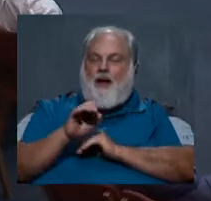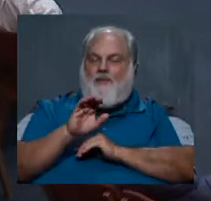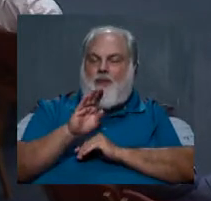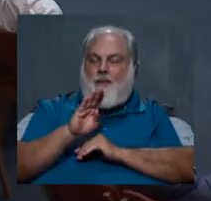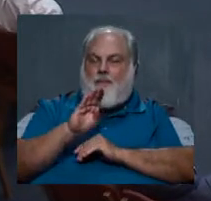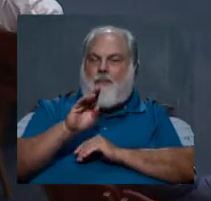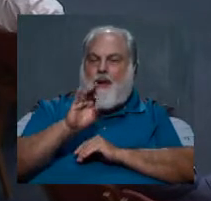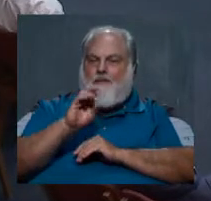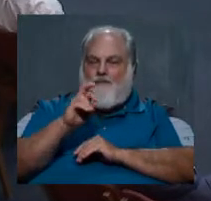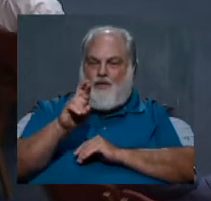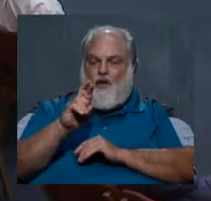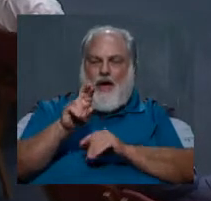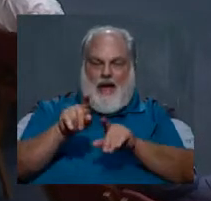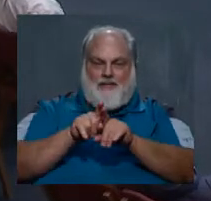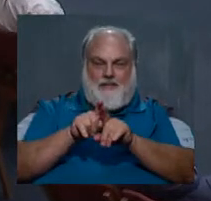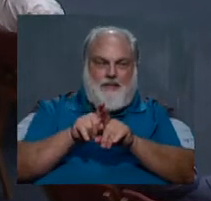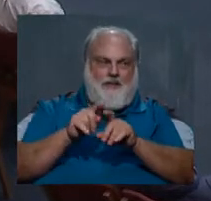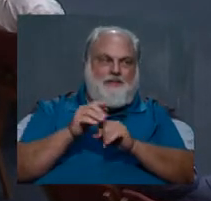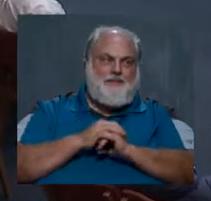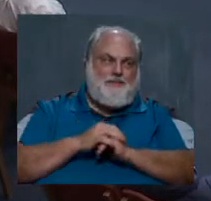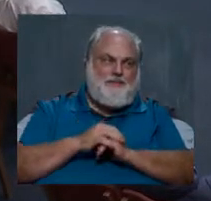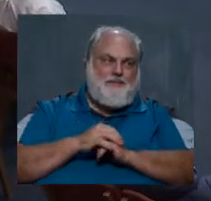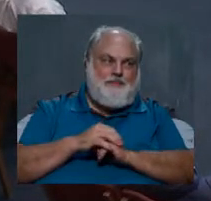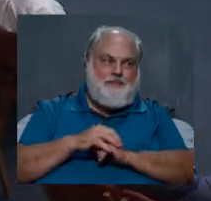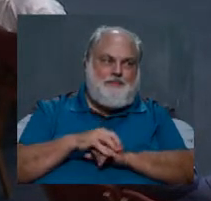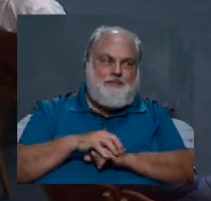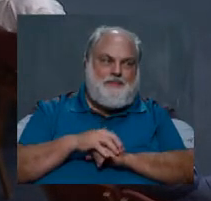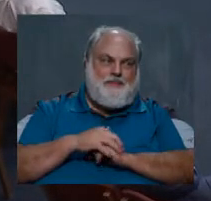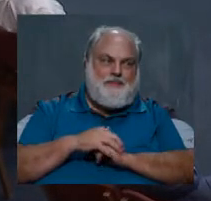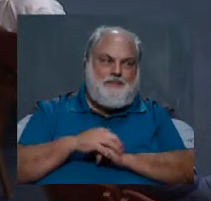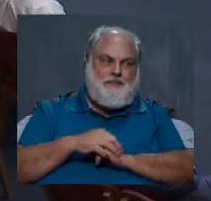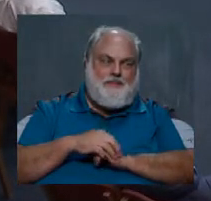or the buffer. As amended. Thank you. Okay.